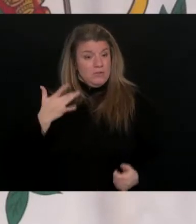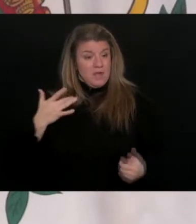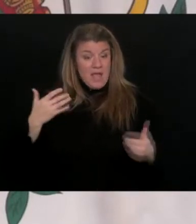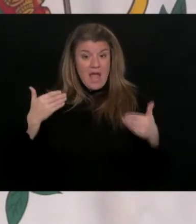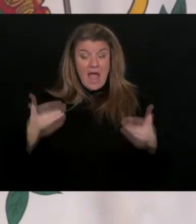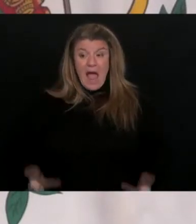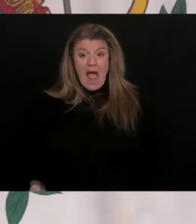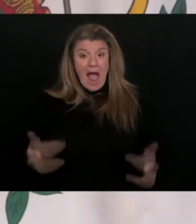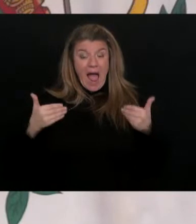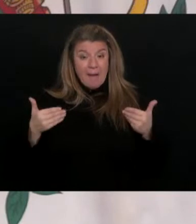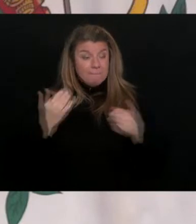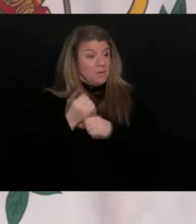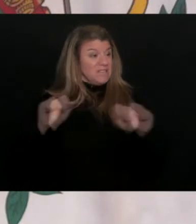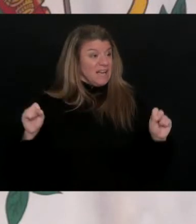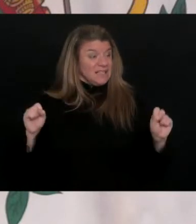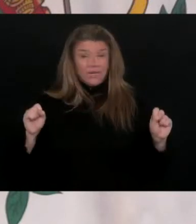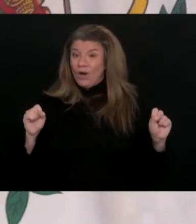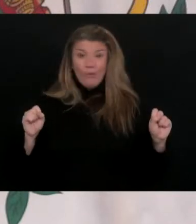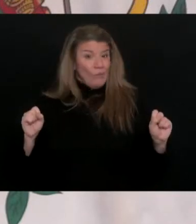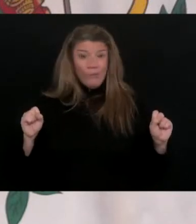you are not protected at all?